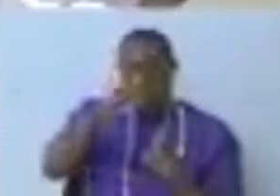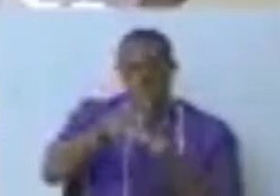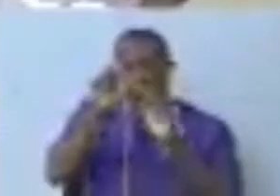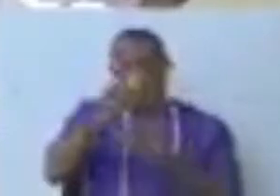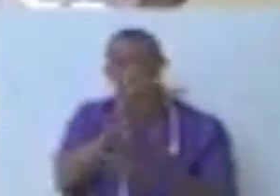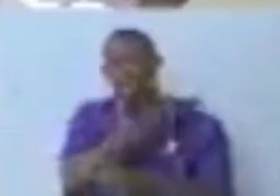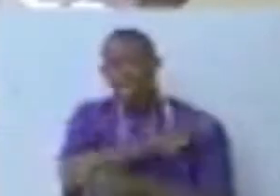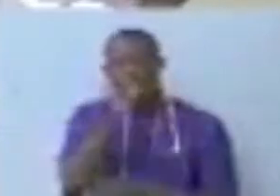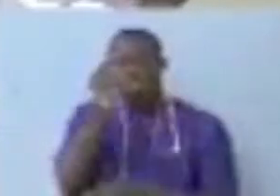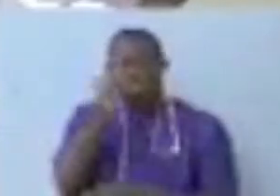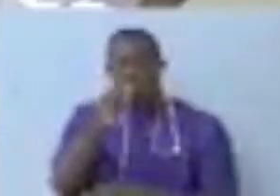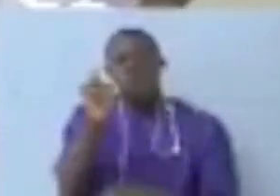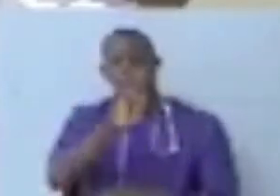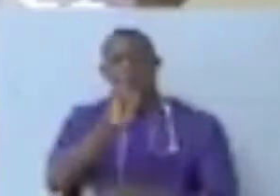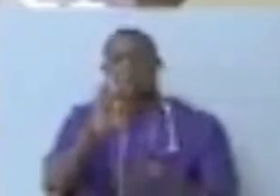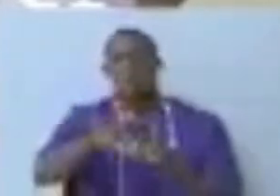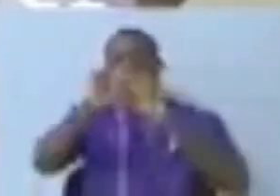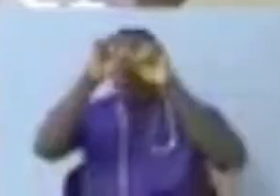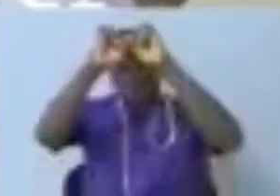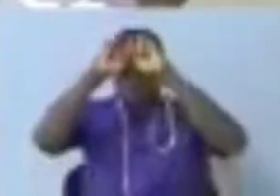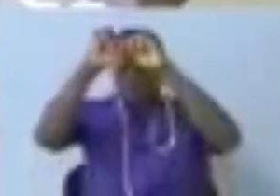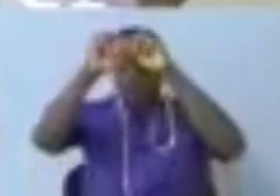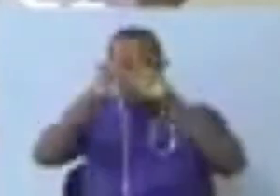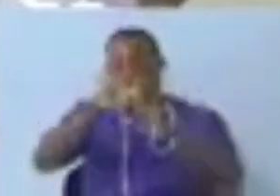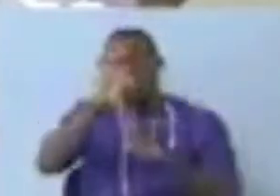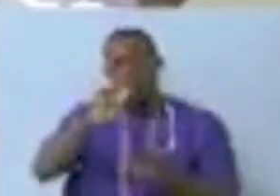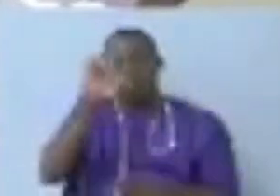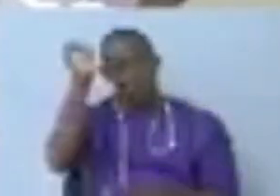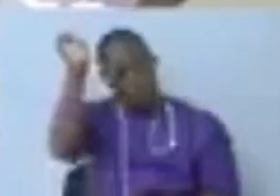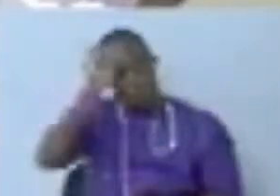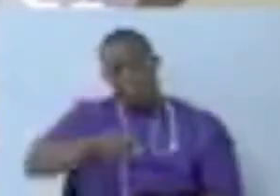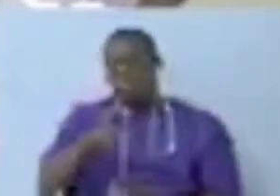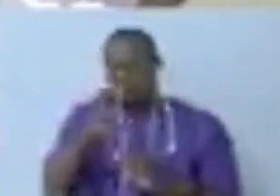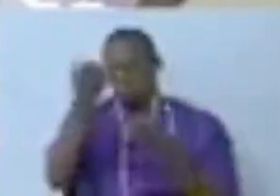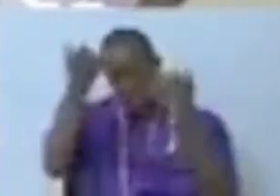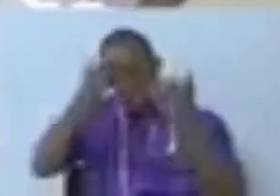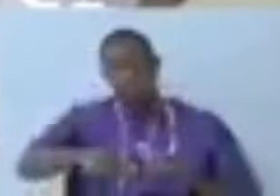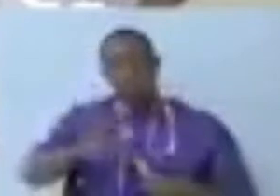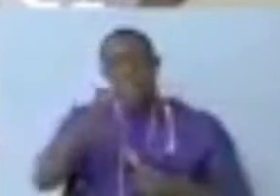that what the government has done is what should be done.